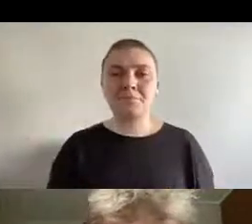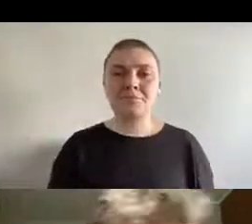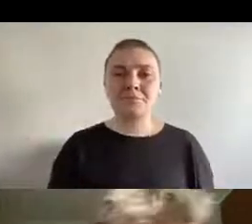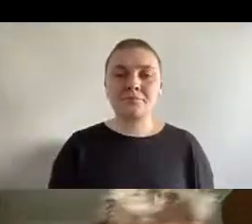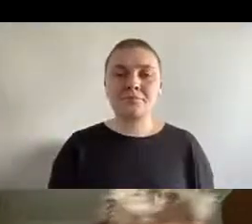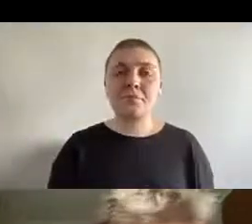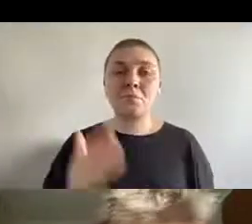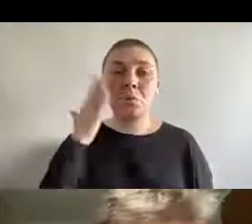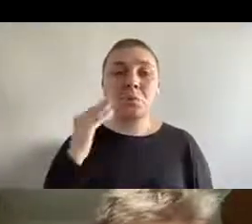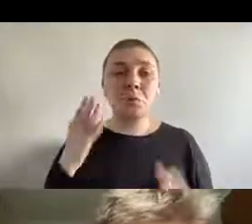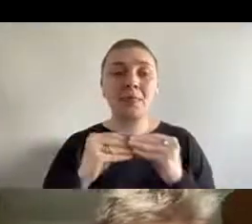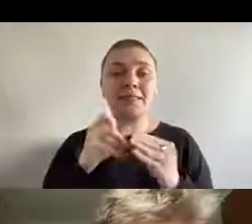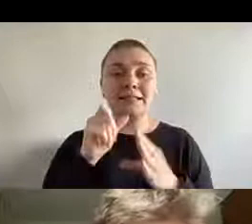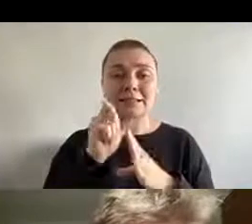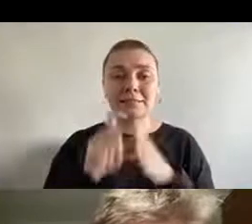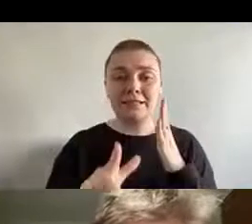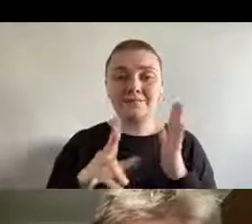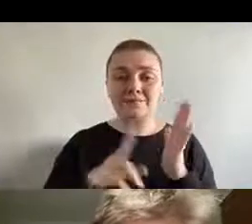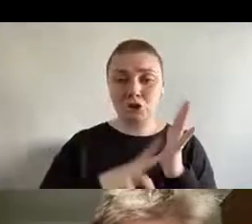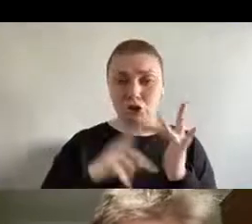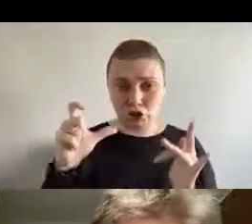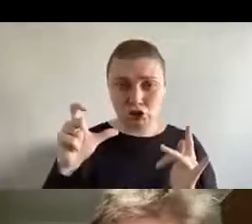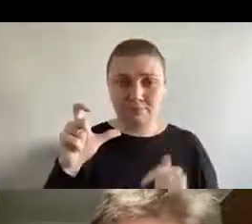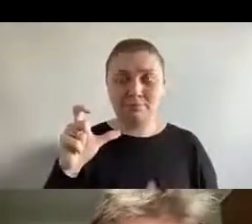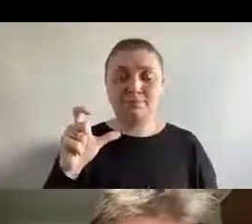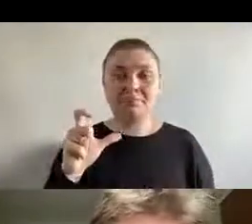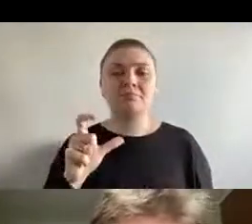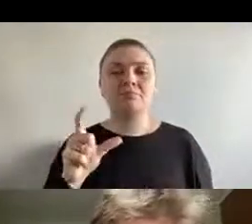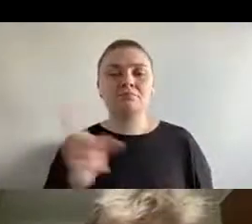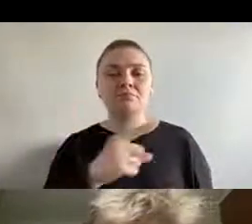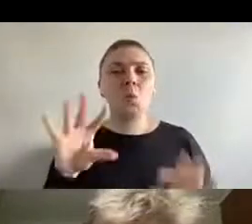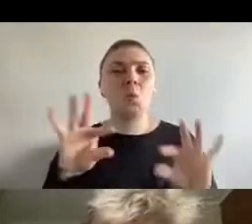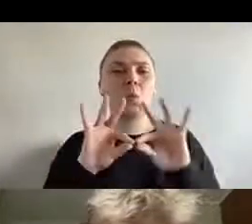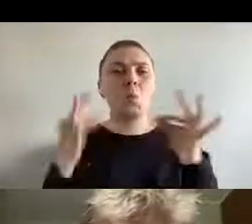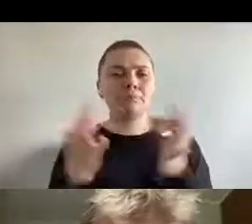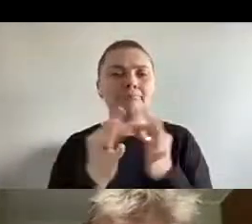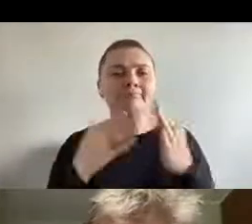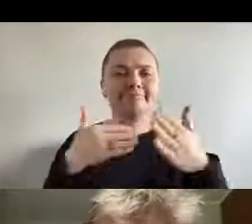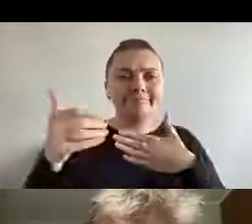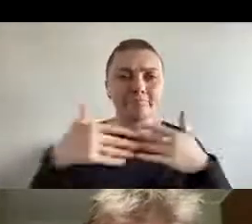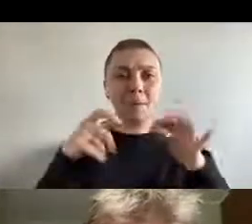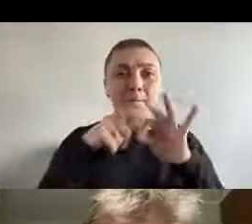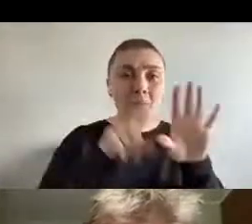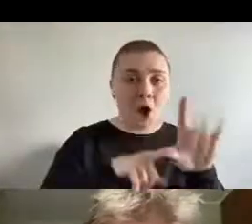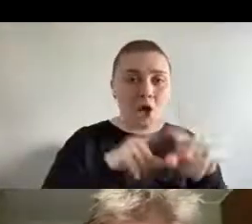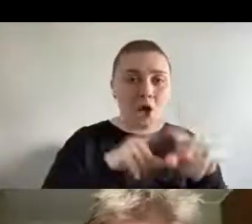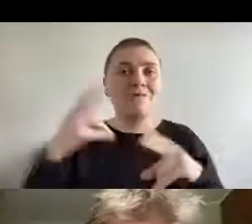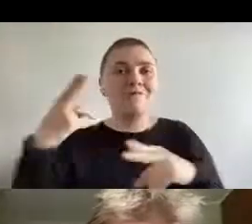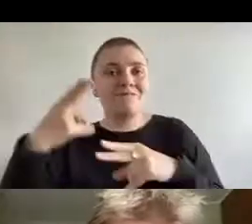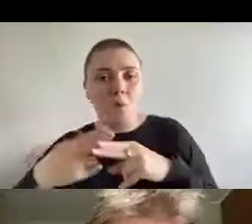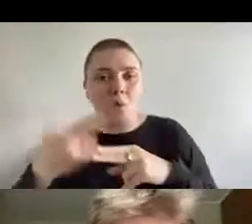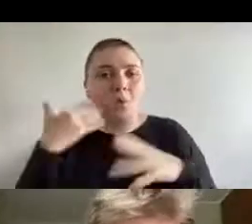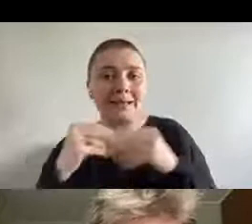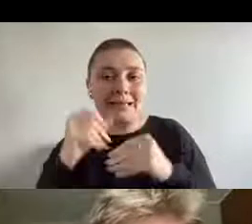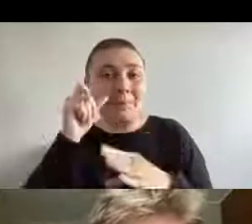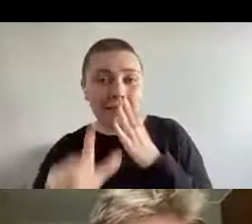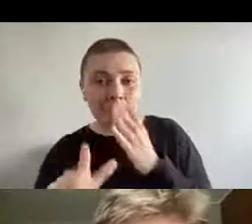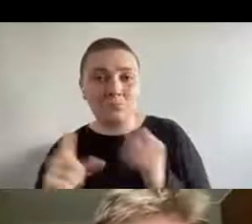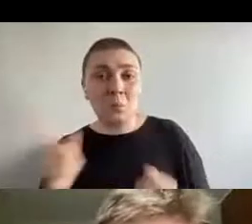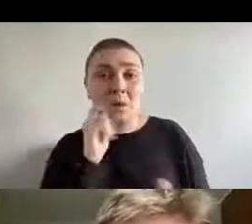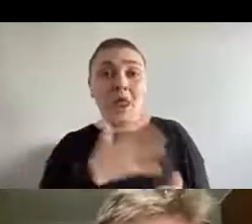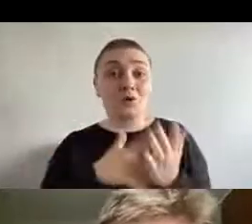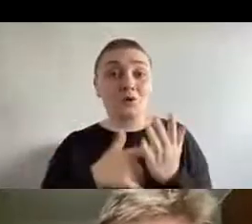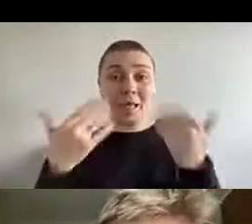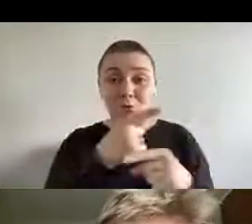Women with Disabilities Victoria is an organisation run by and for women with disabilities. We'd like to welcome you